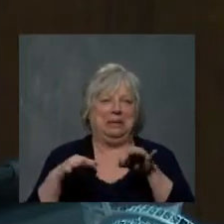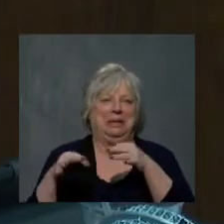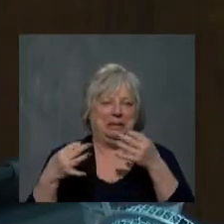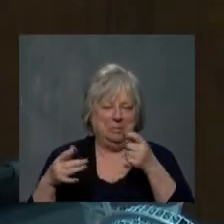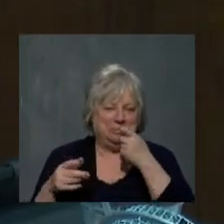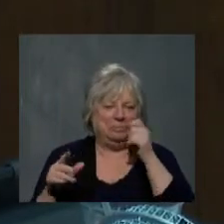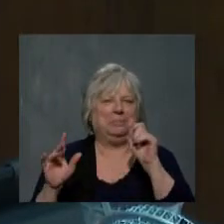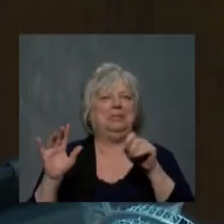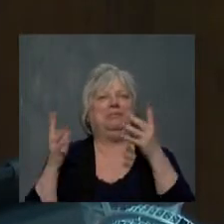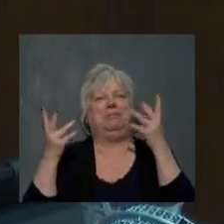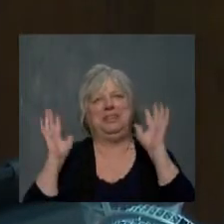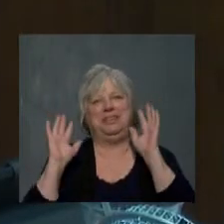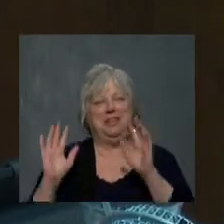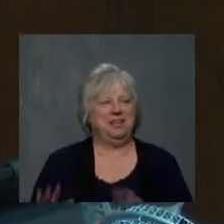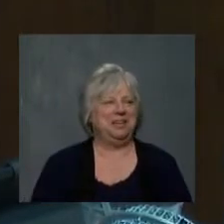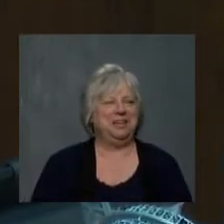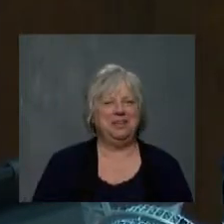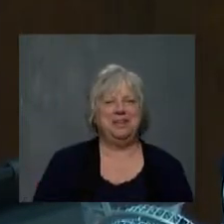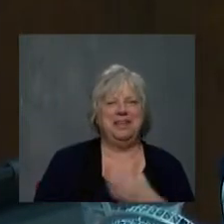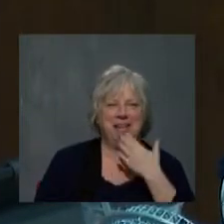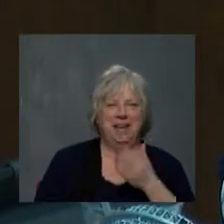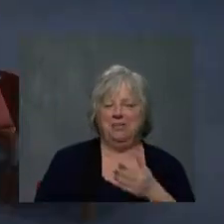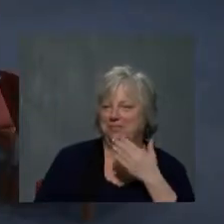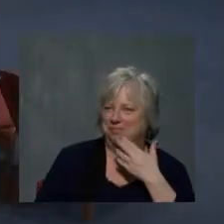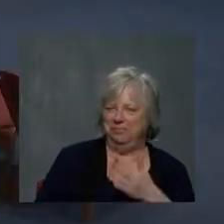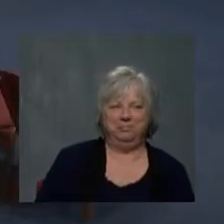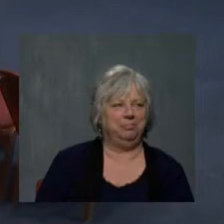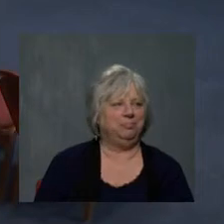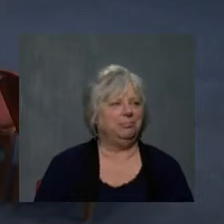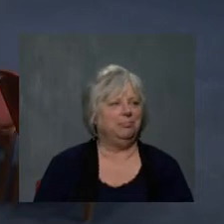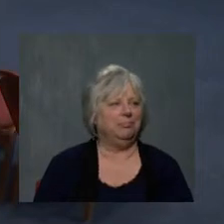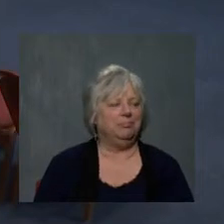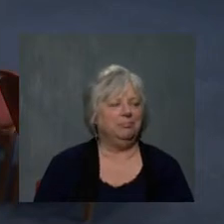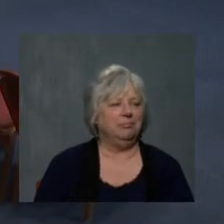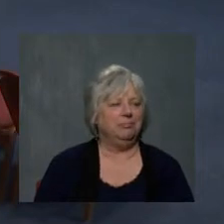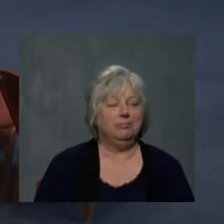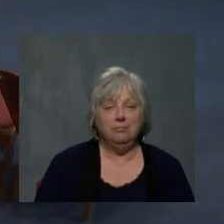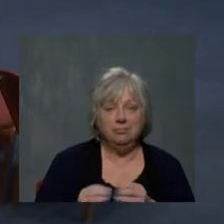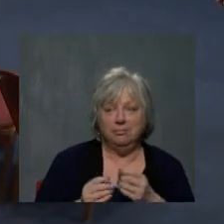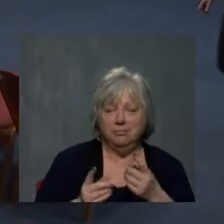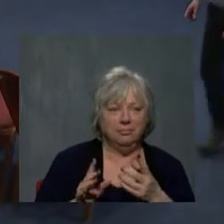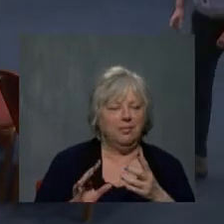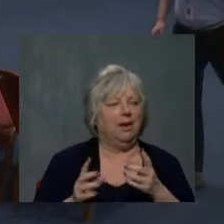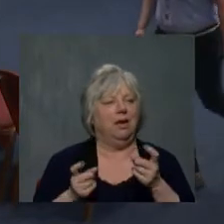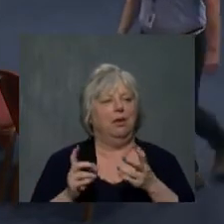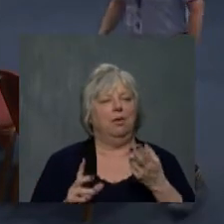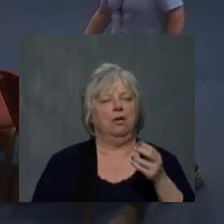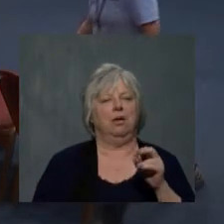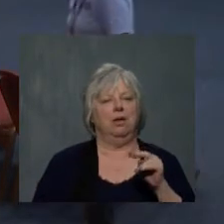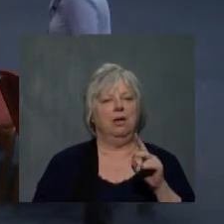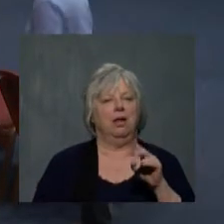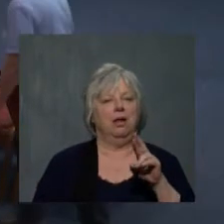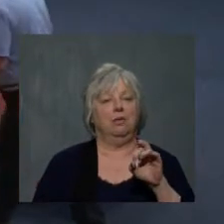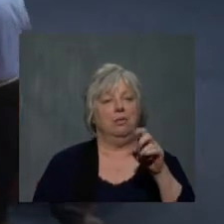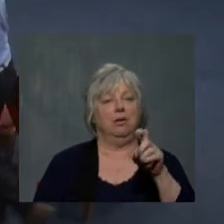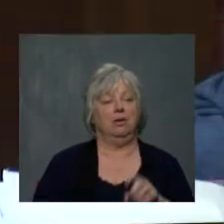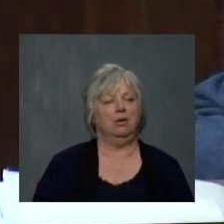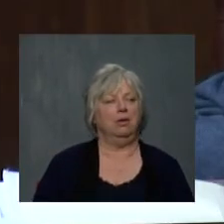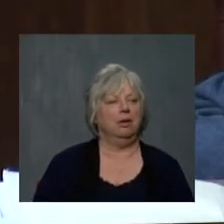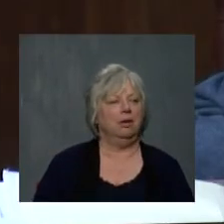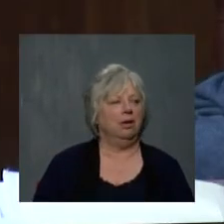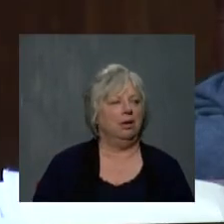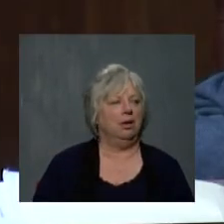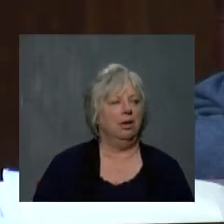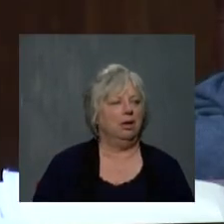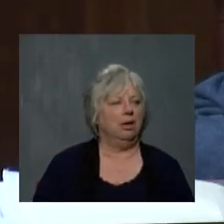I didn't. Okay. Okay. Thank you. Thank you. You're welcome. Any other questions? Okay. Director Hendricks. Mine was